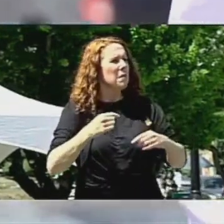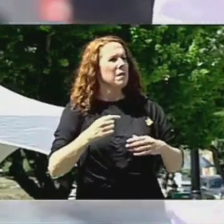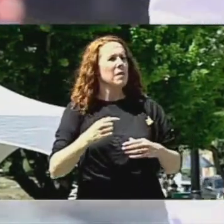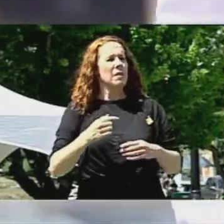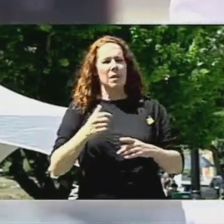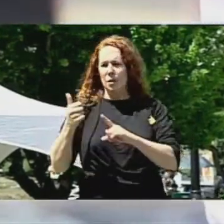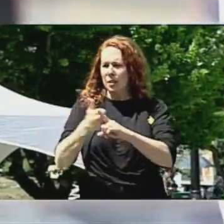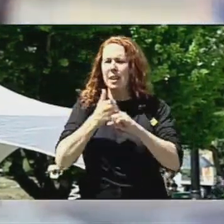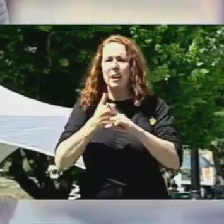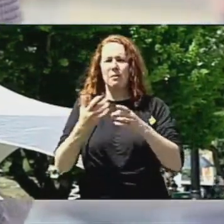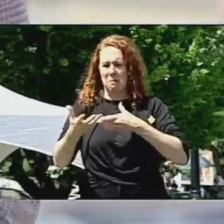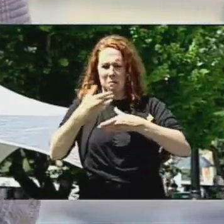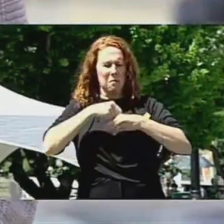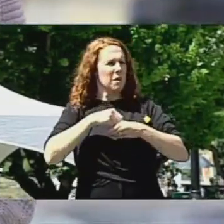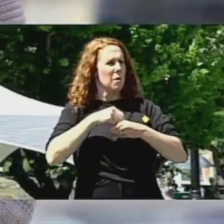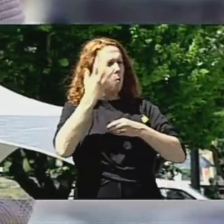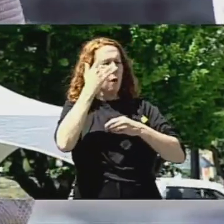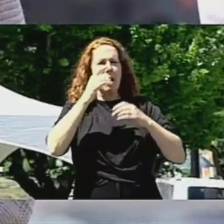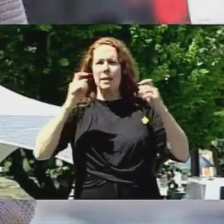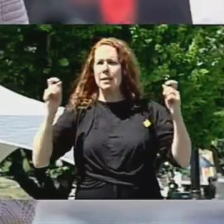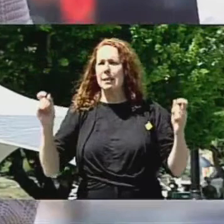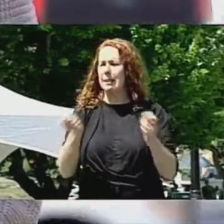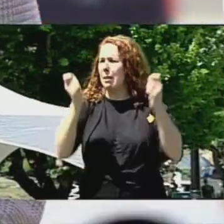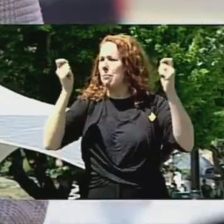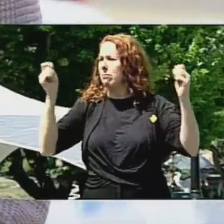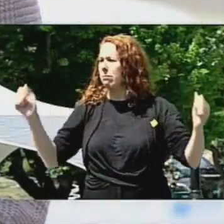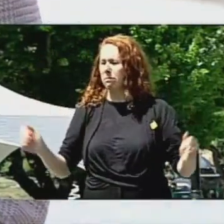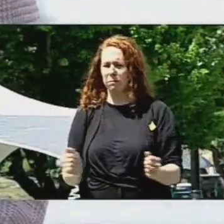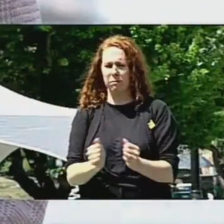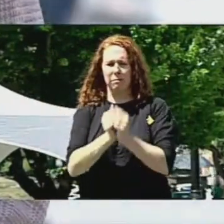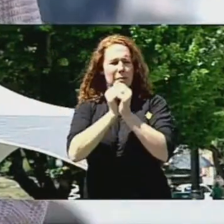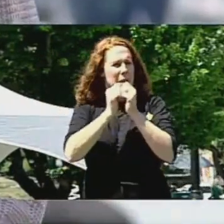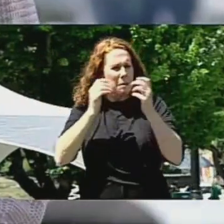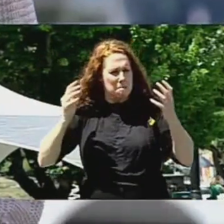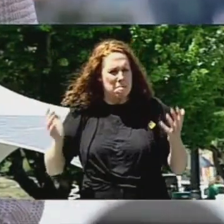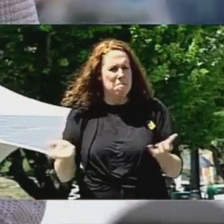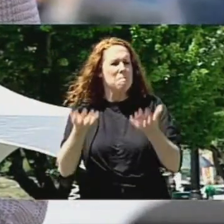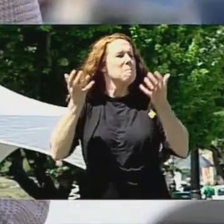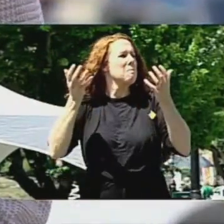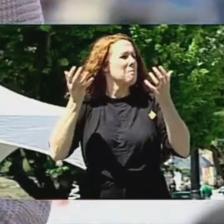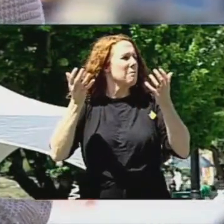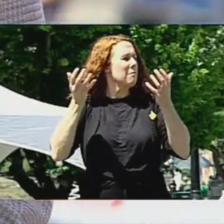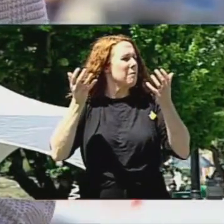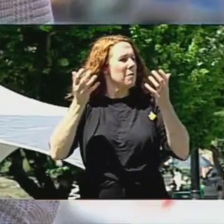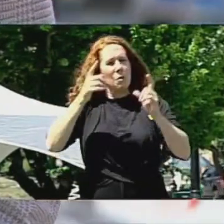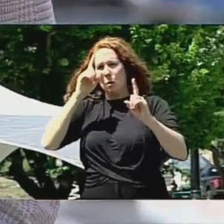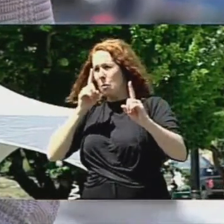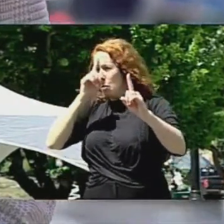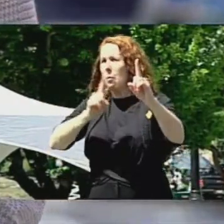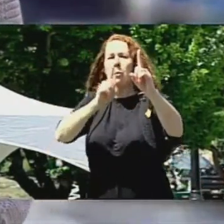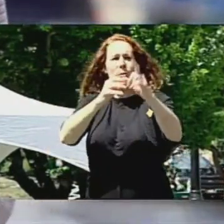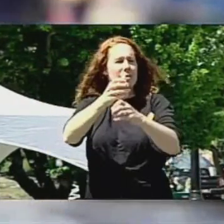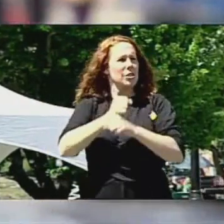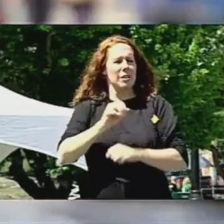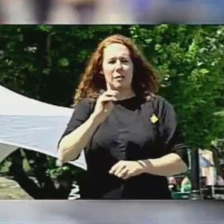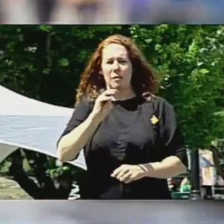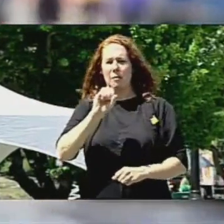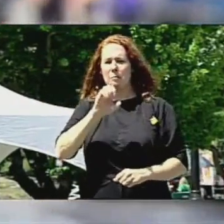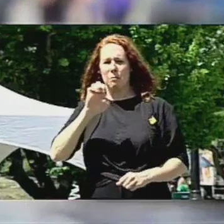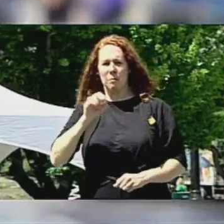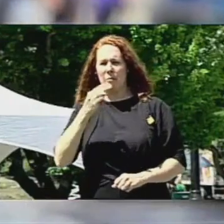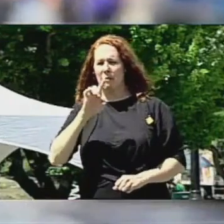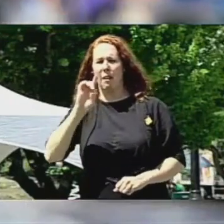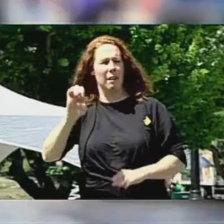self so that we can celebrate together the milestones that have been achieved by Moose Hide